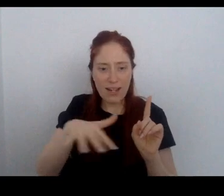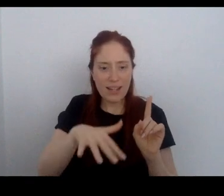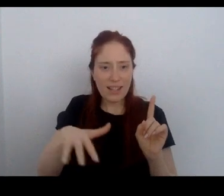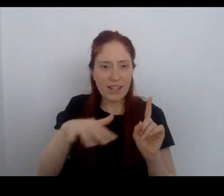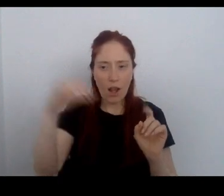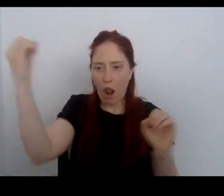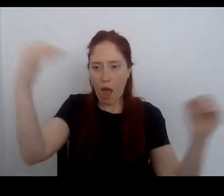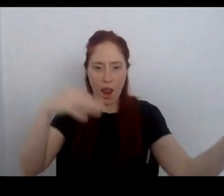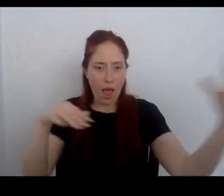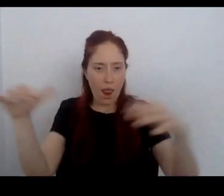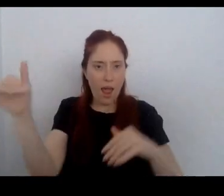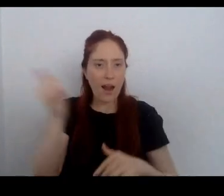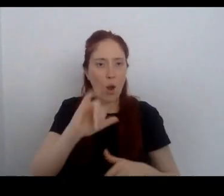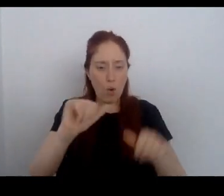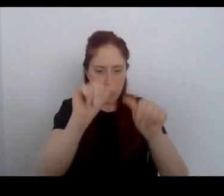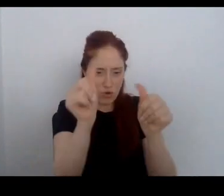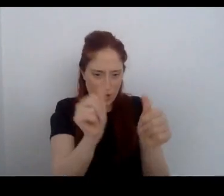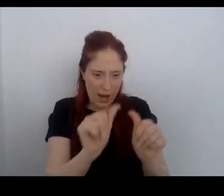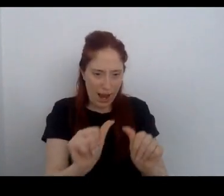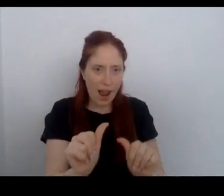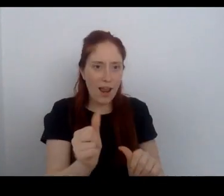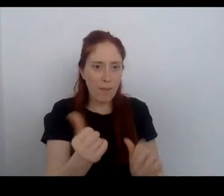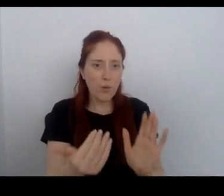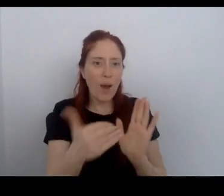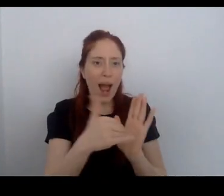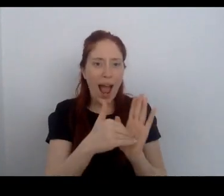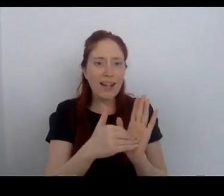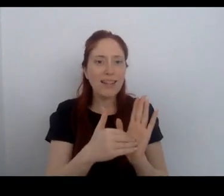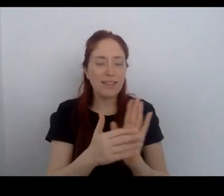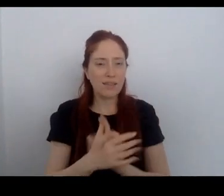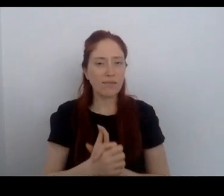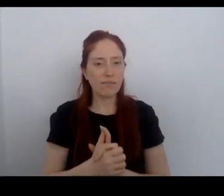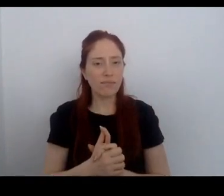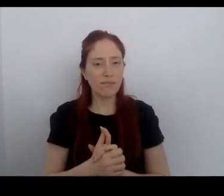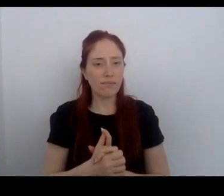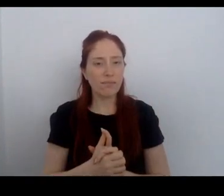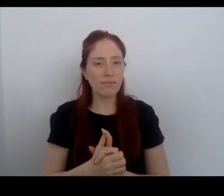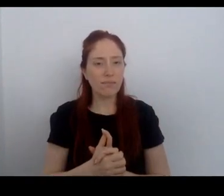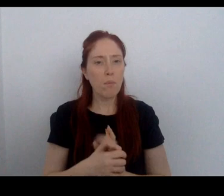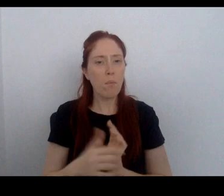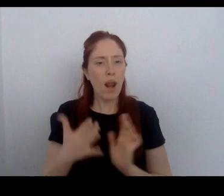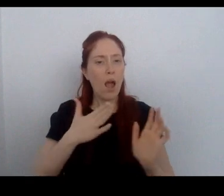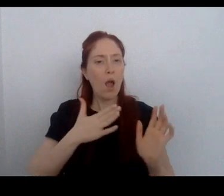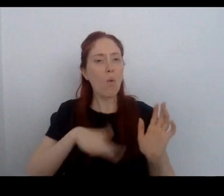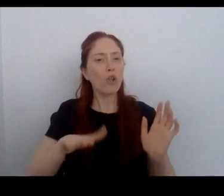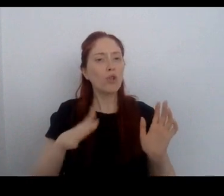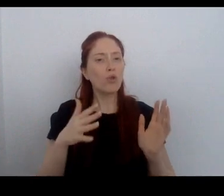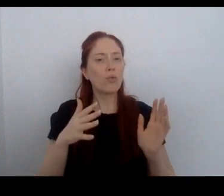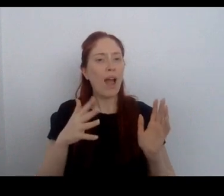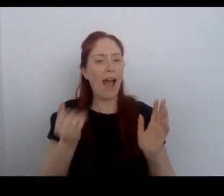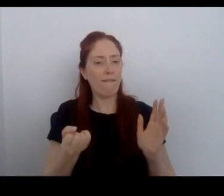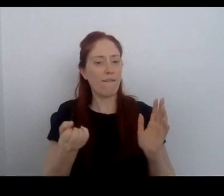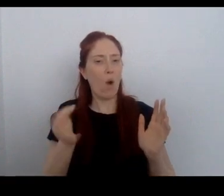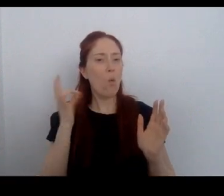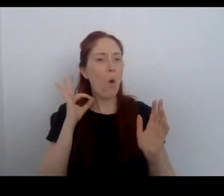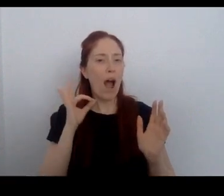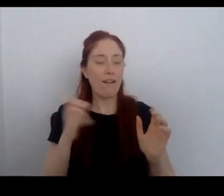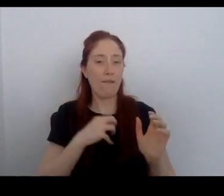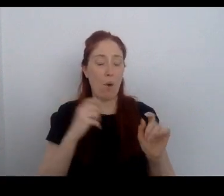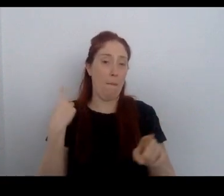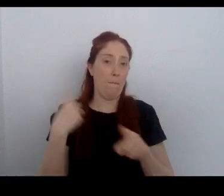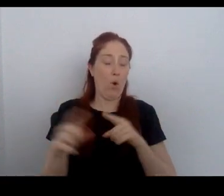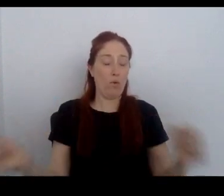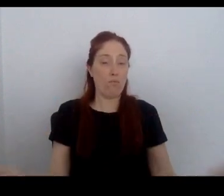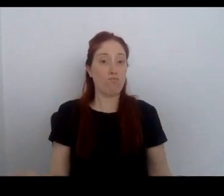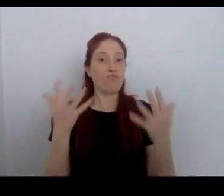shining off. But I might also leave a few bits of the white paper itself again showing through for the brightest highlights.